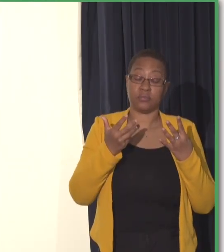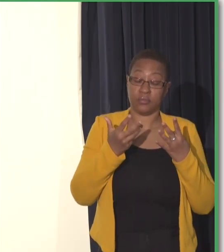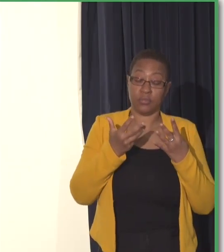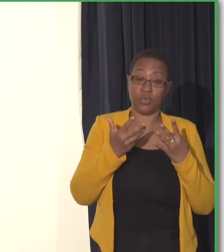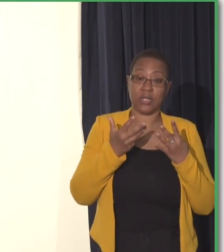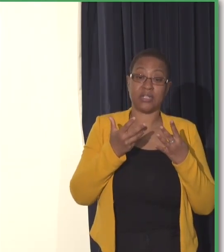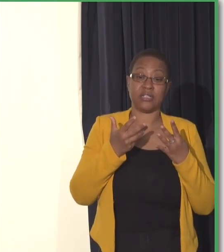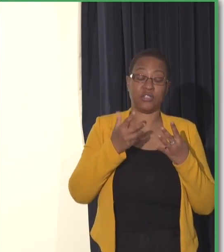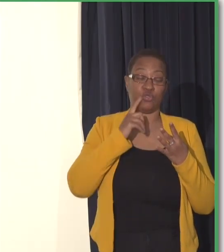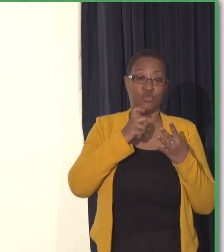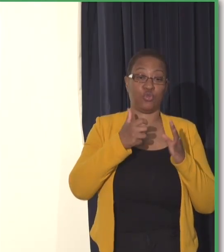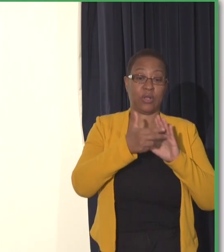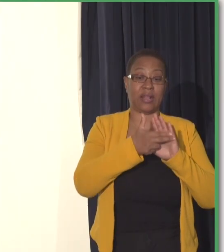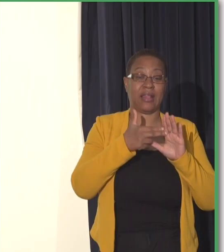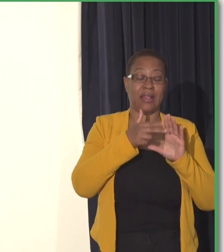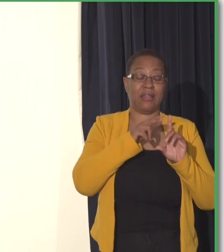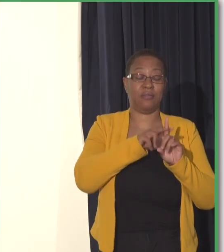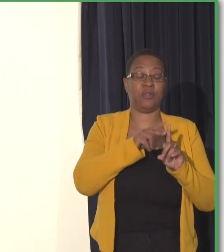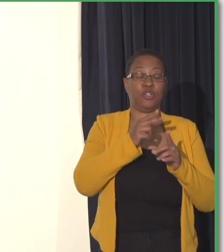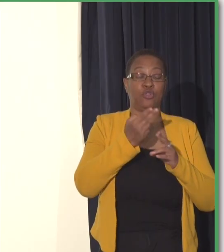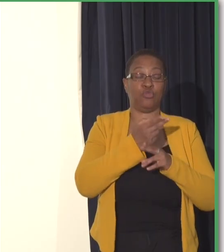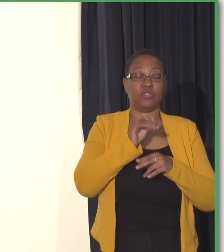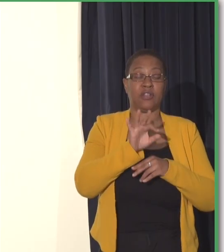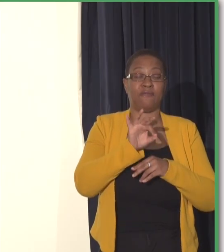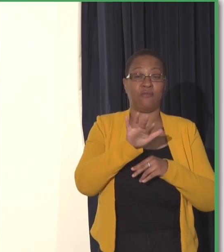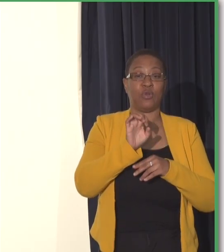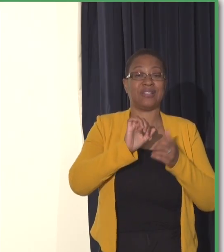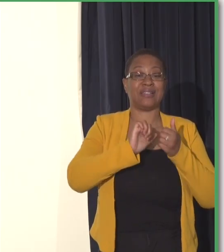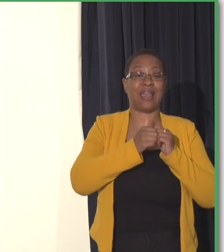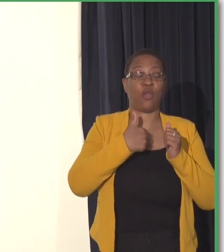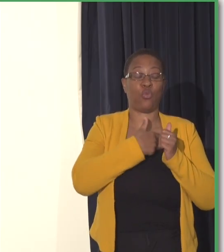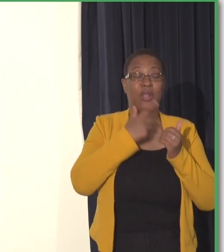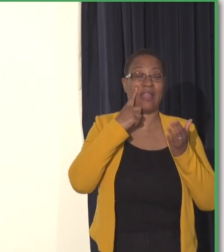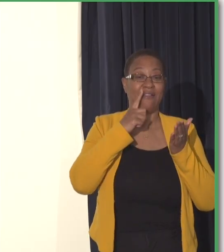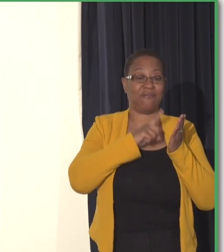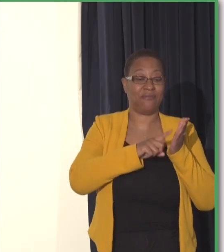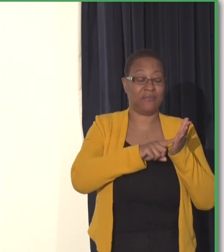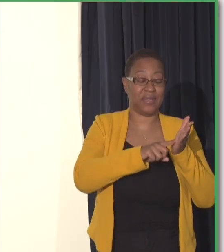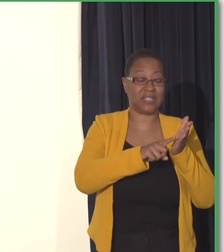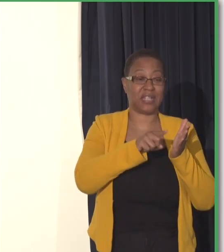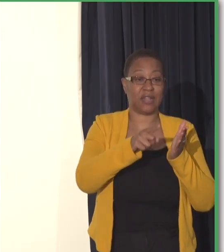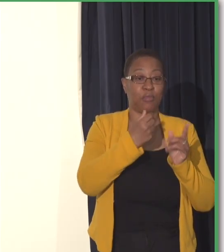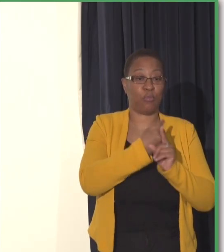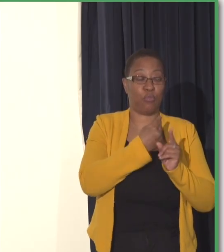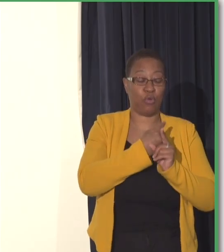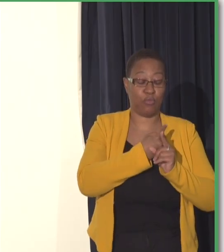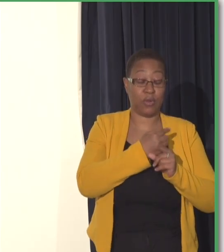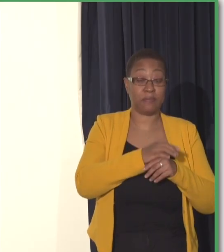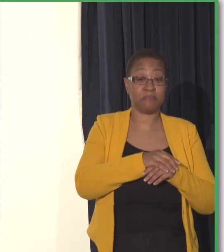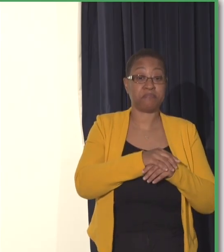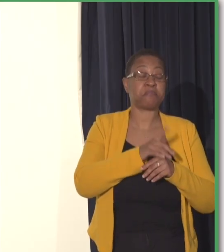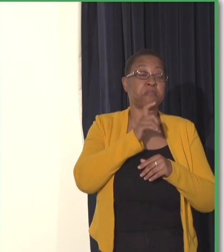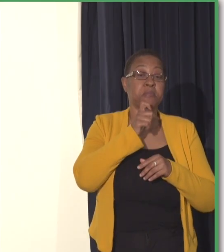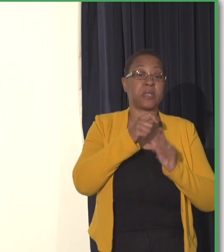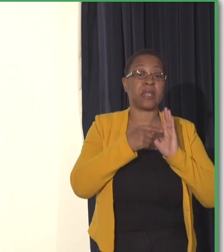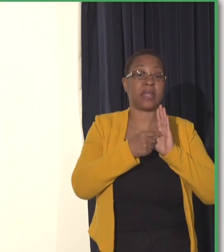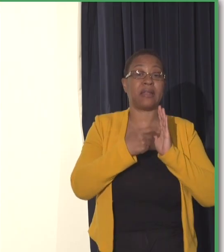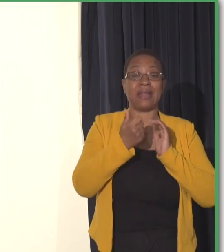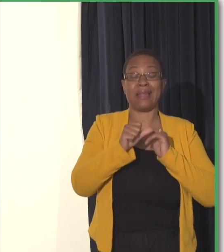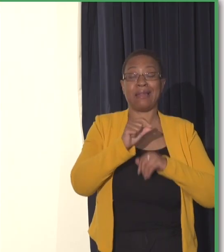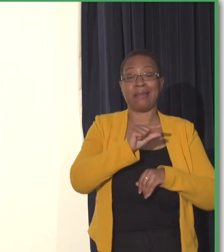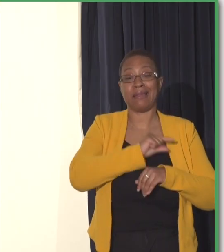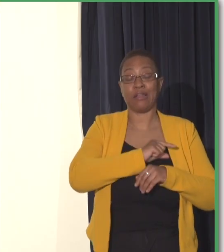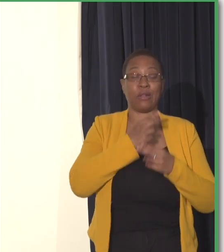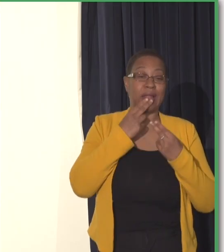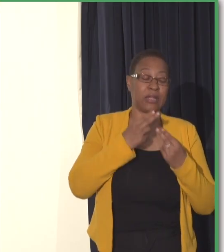classify these uses of force so we can investigate them appropriately. It doesn't indicate any kind of guilt or